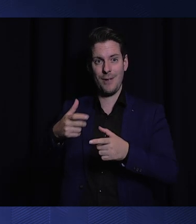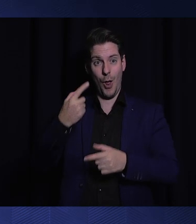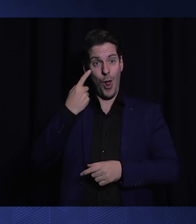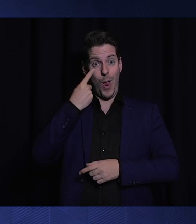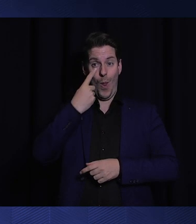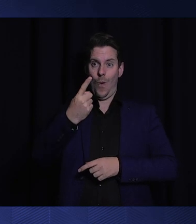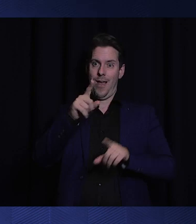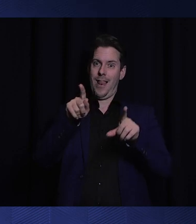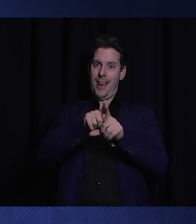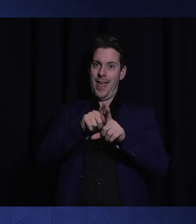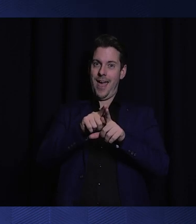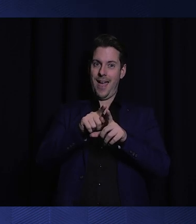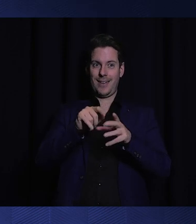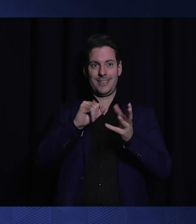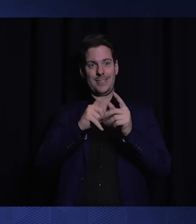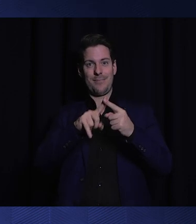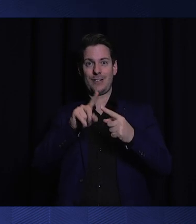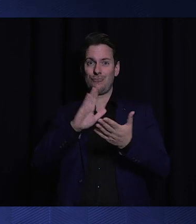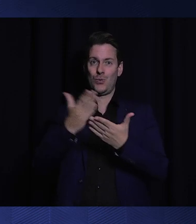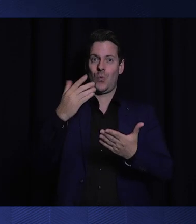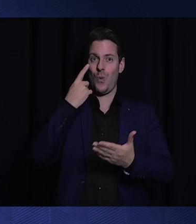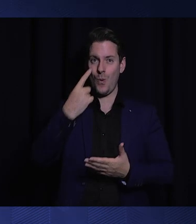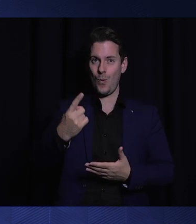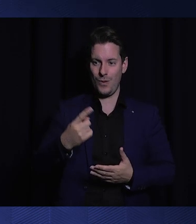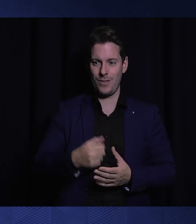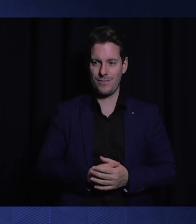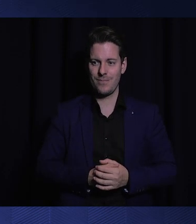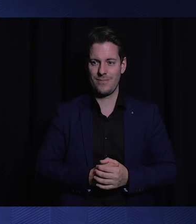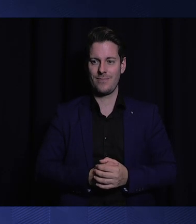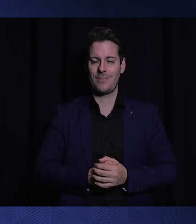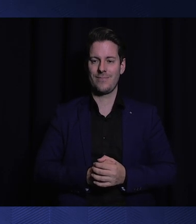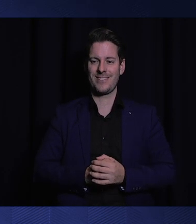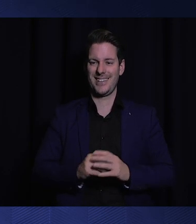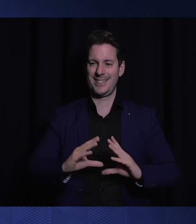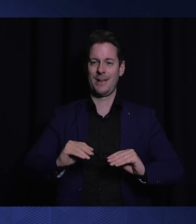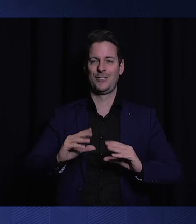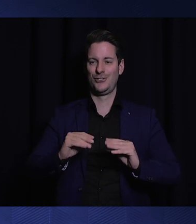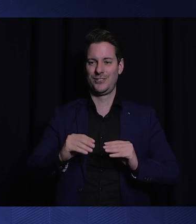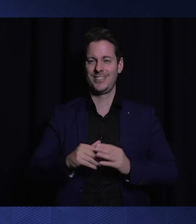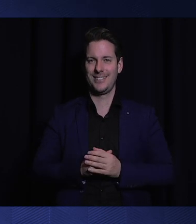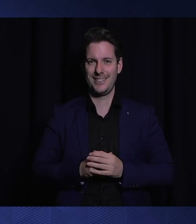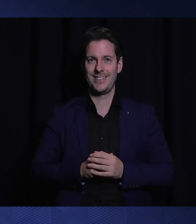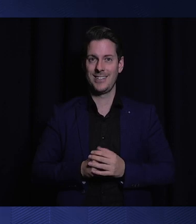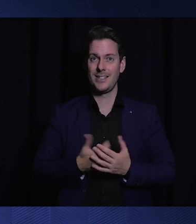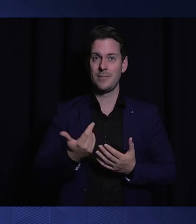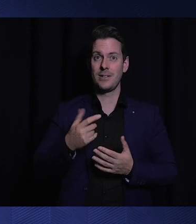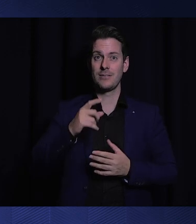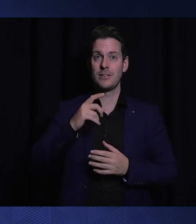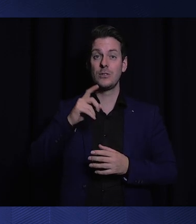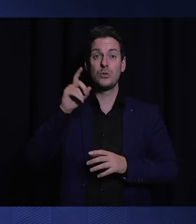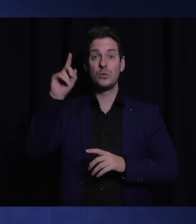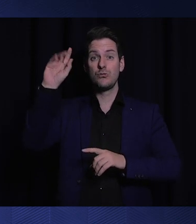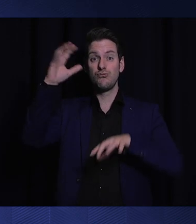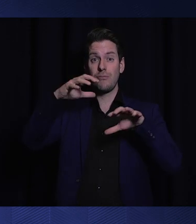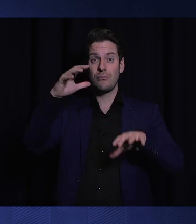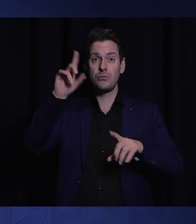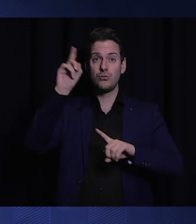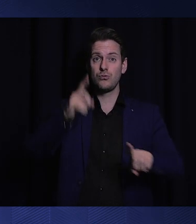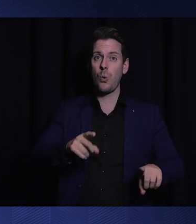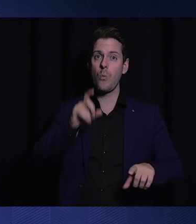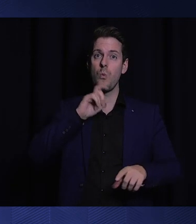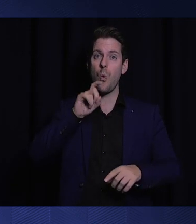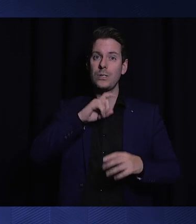a national approach to nature-based solutions. The National Adaptation Plan that encompasses